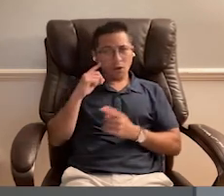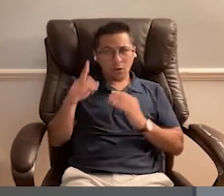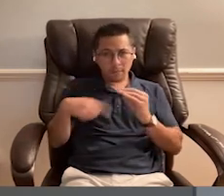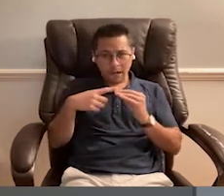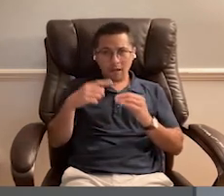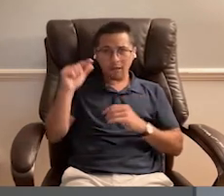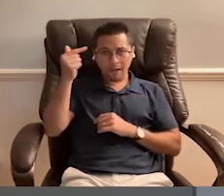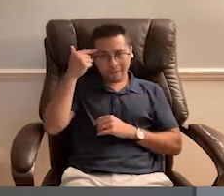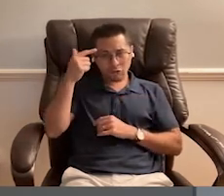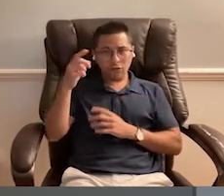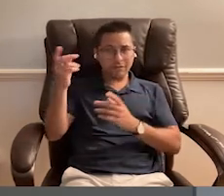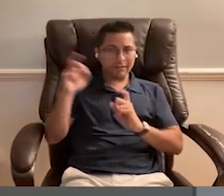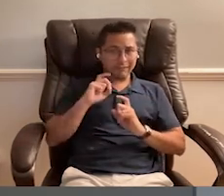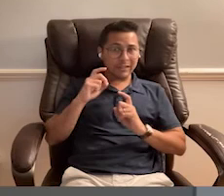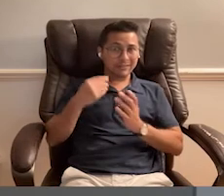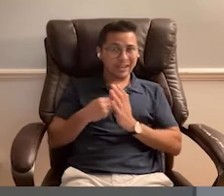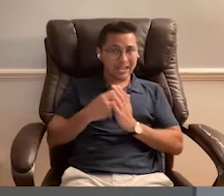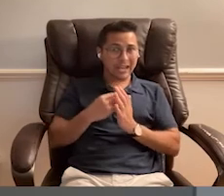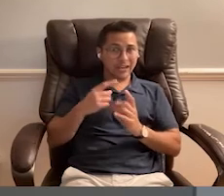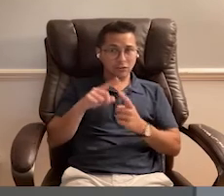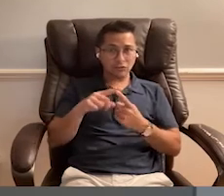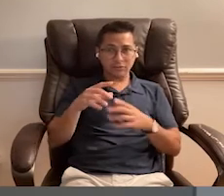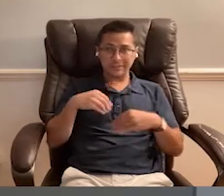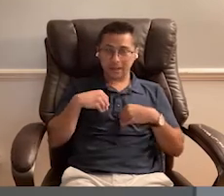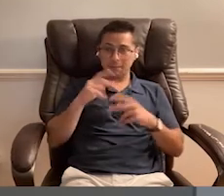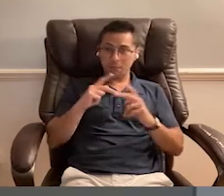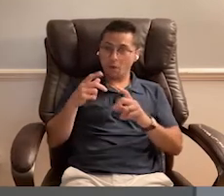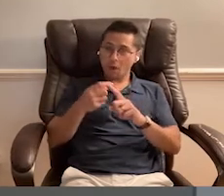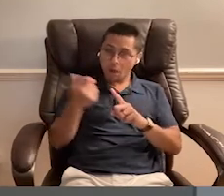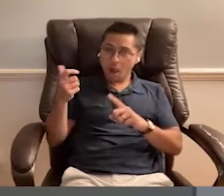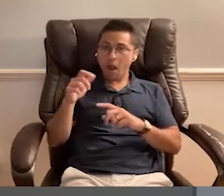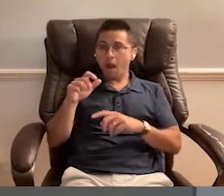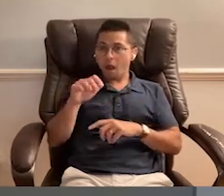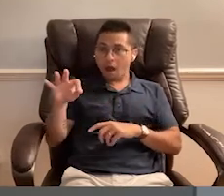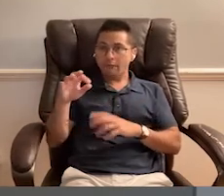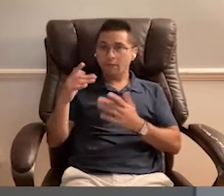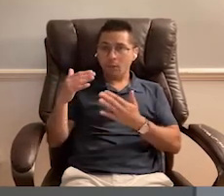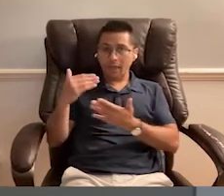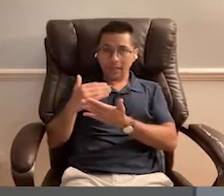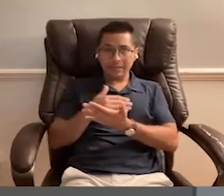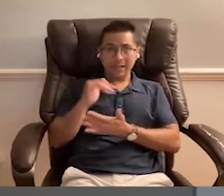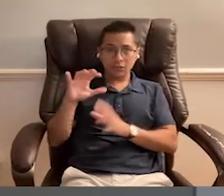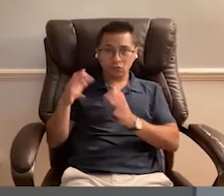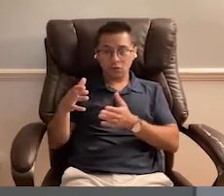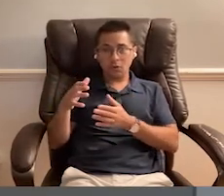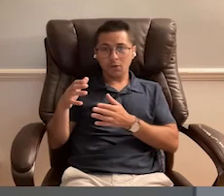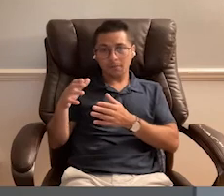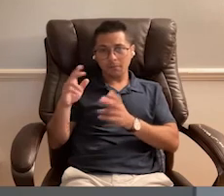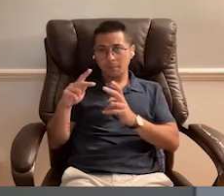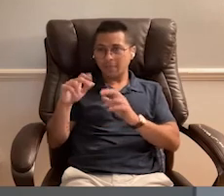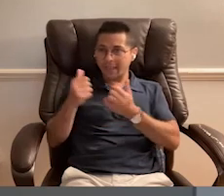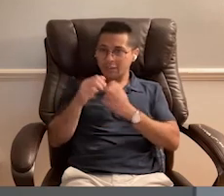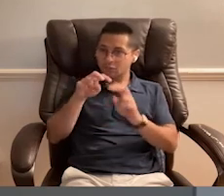And then we have a category where you probably heard about the governor and the legislature giving us funding to take individuals off the waiting list.